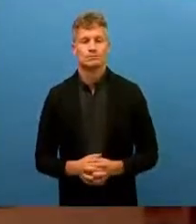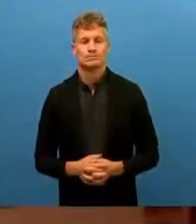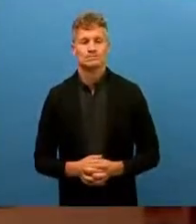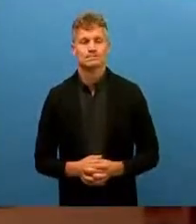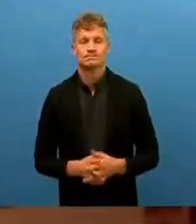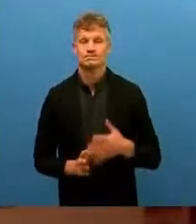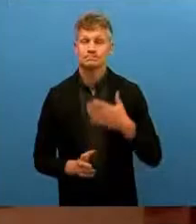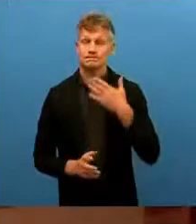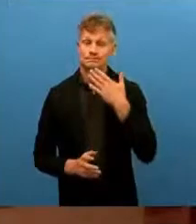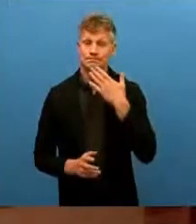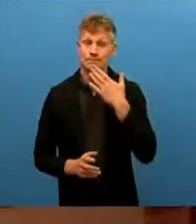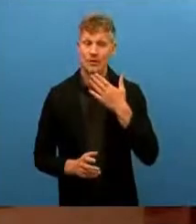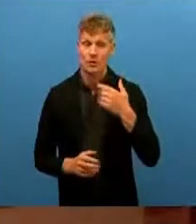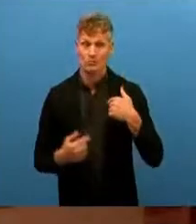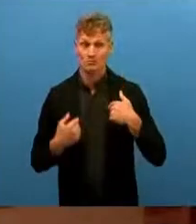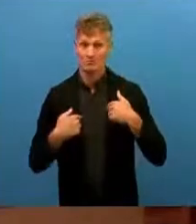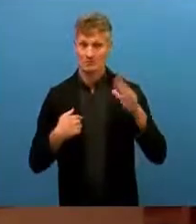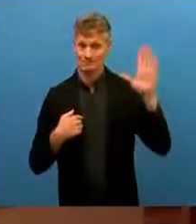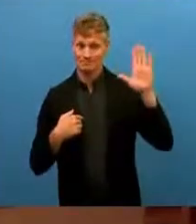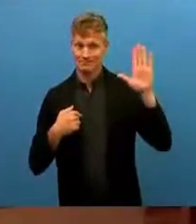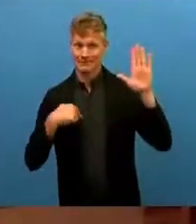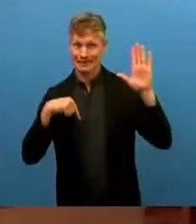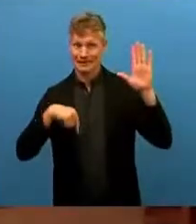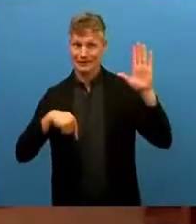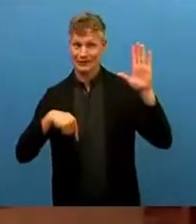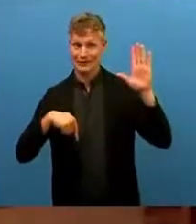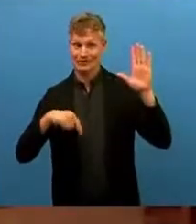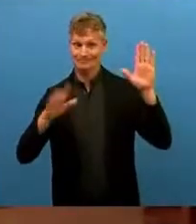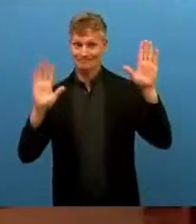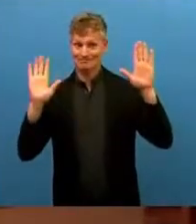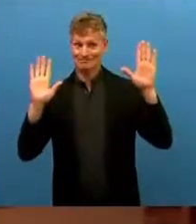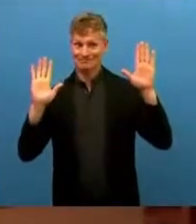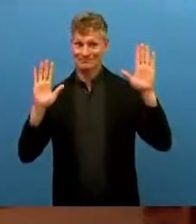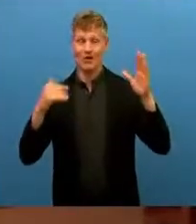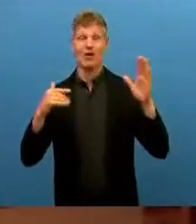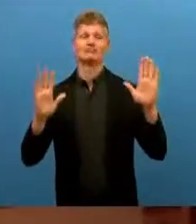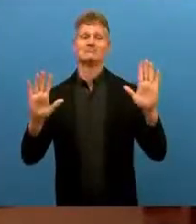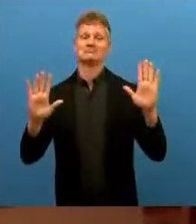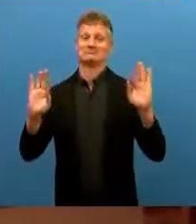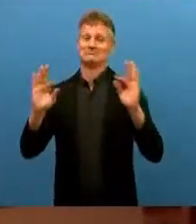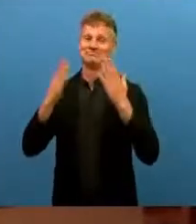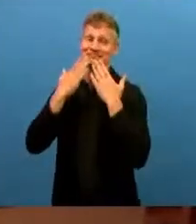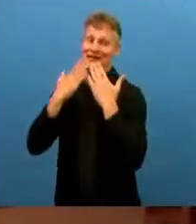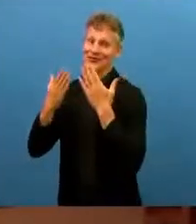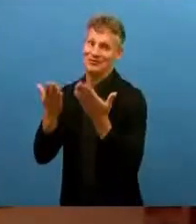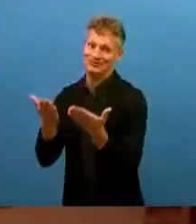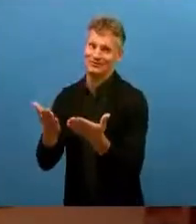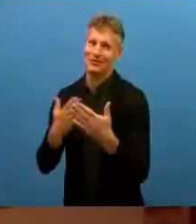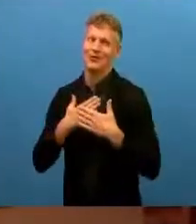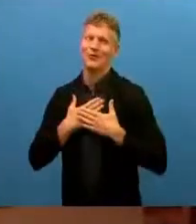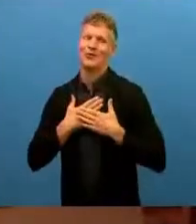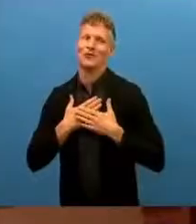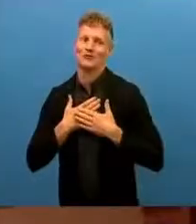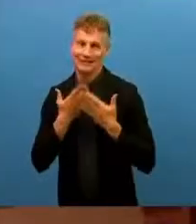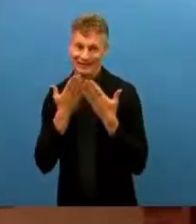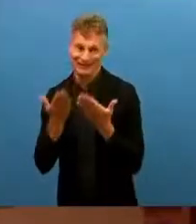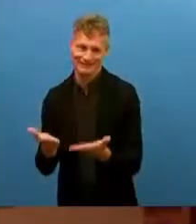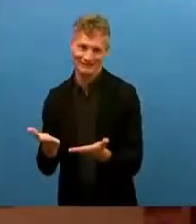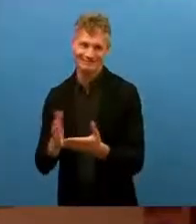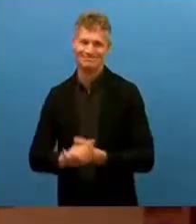Thank you. I'm actually here in the room. Grateful for that. Can you?